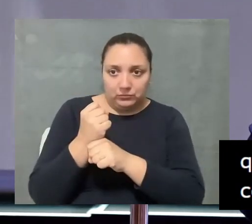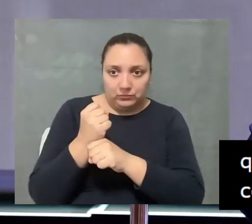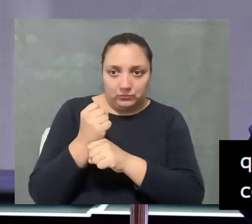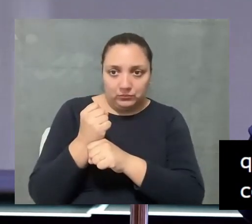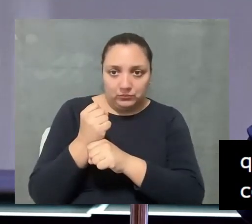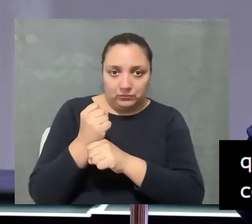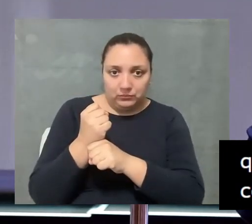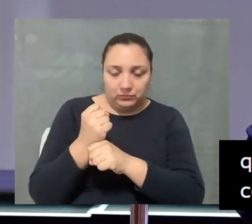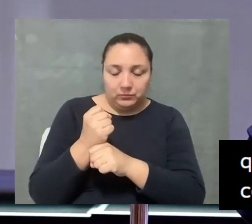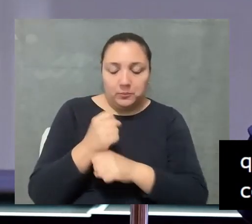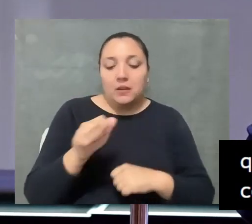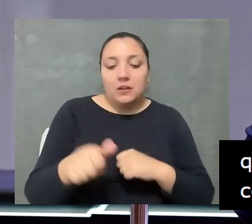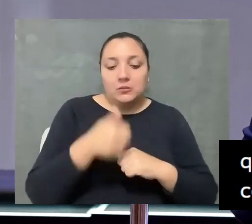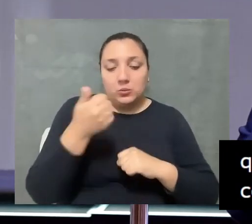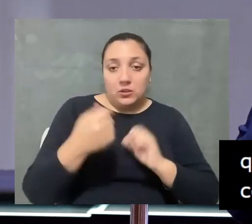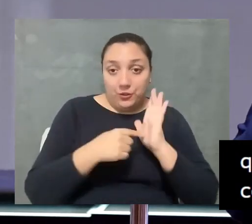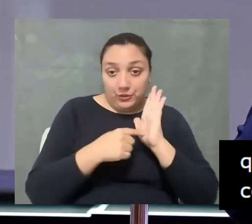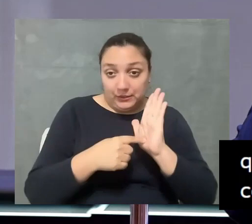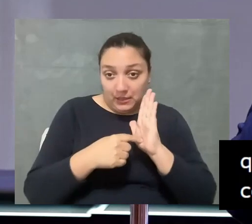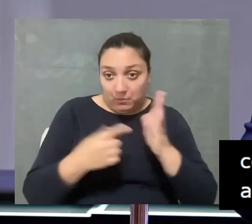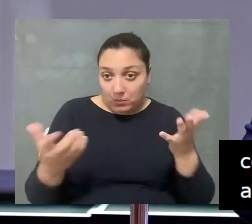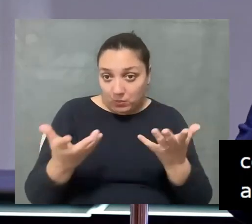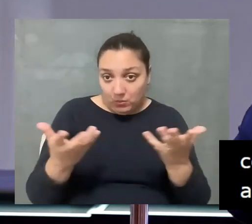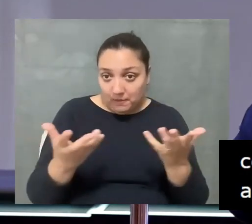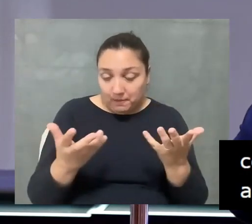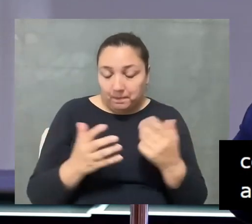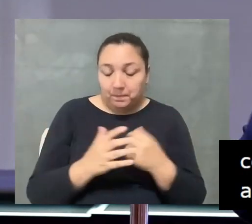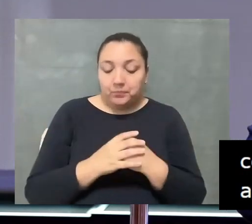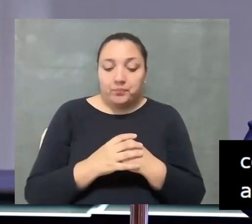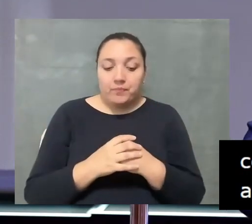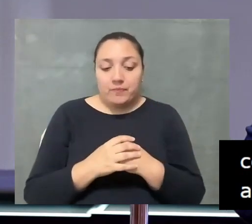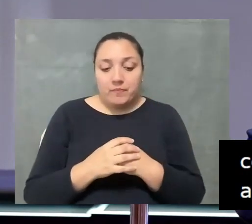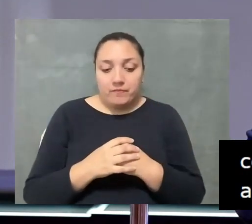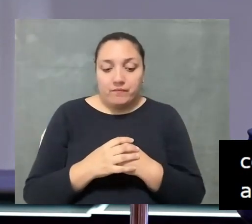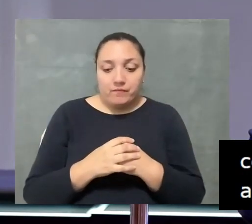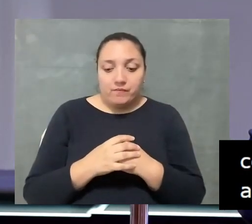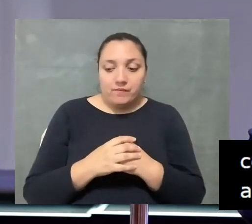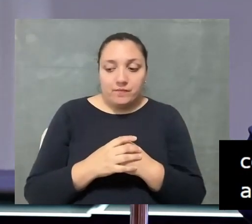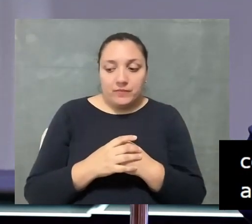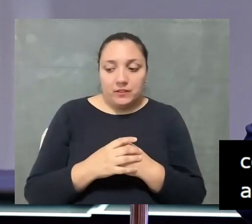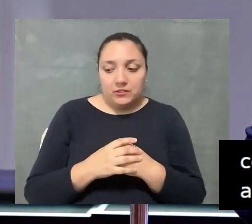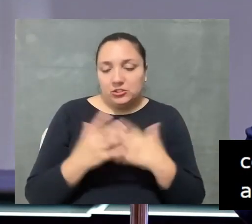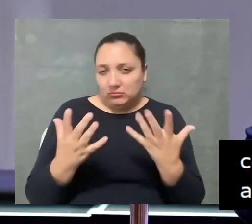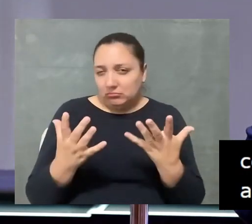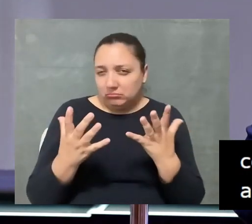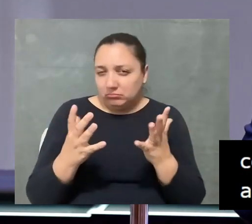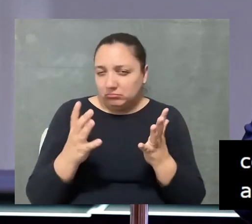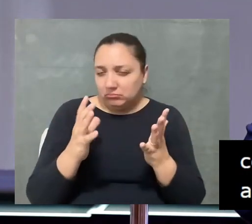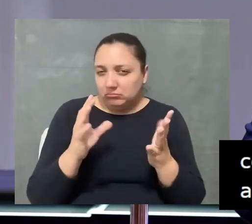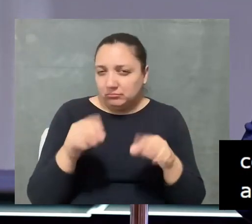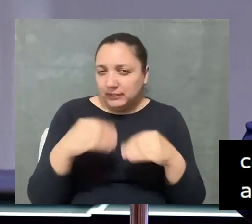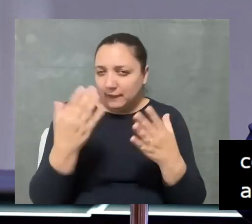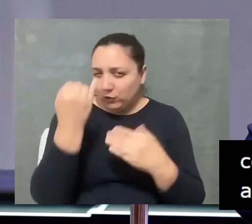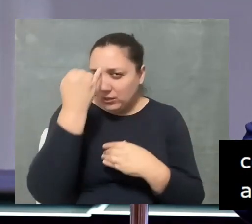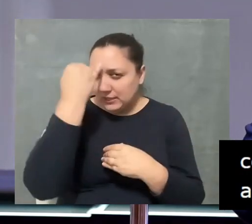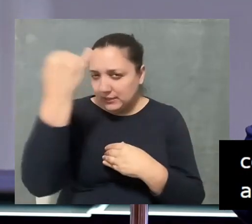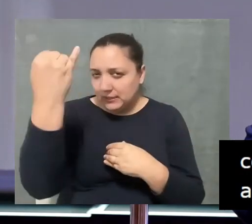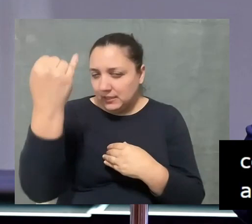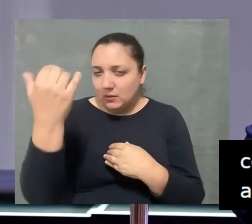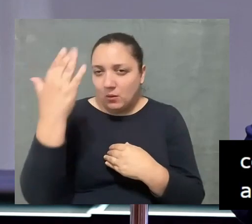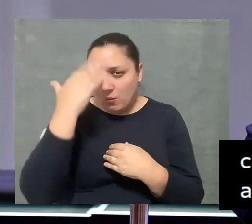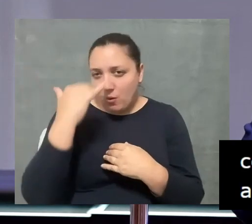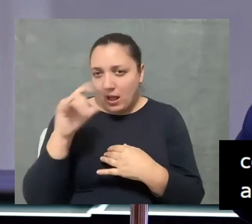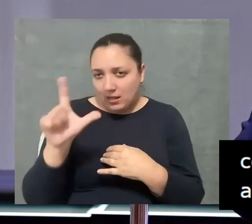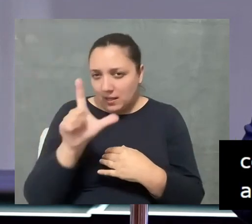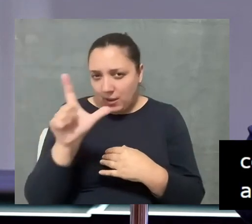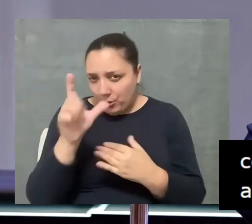Another example to think of, it just kind of to help you picture how libraries are really important in terms